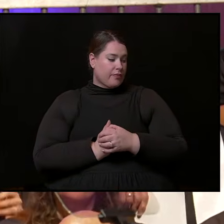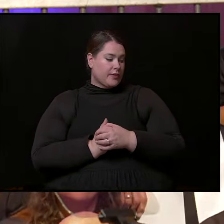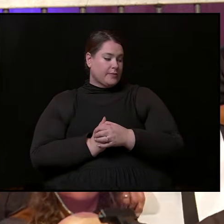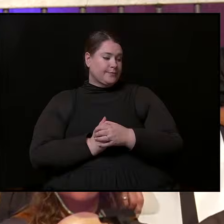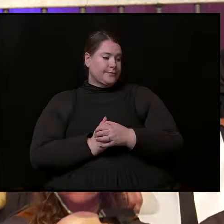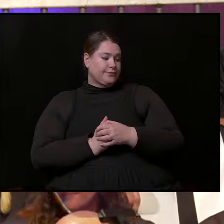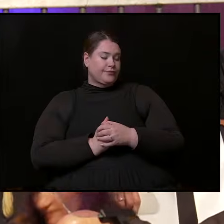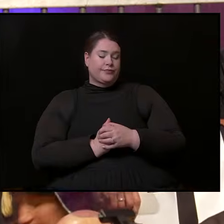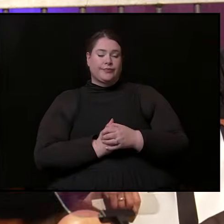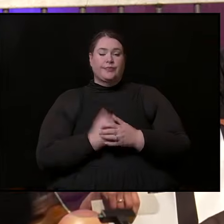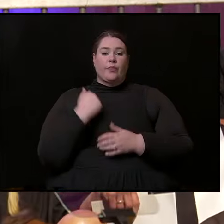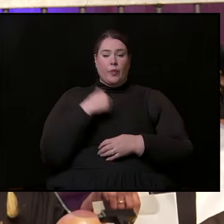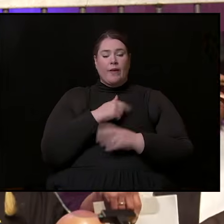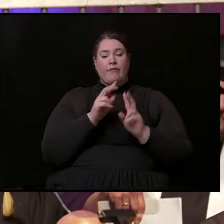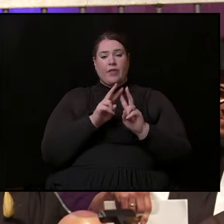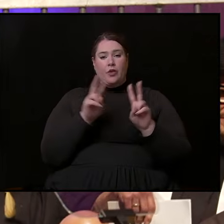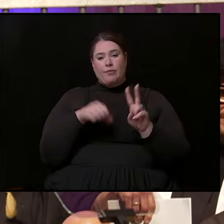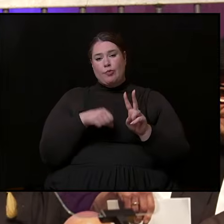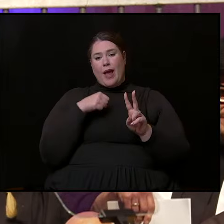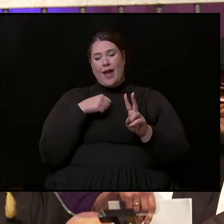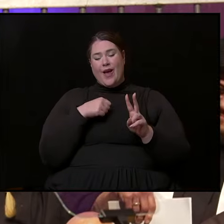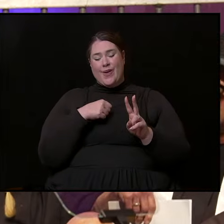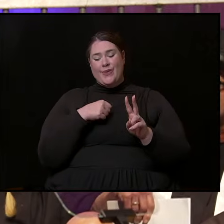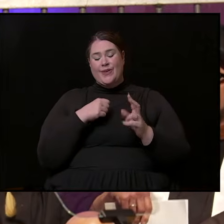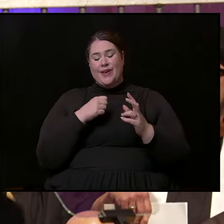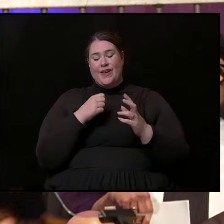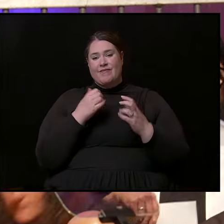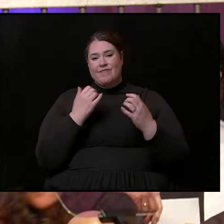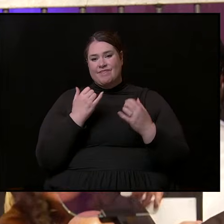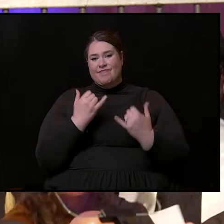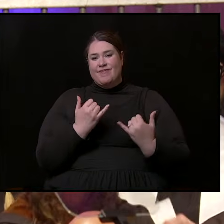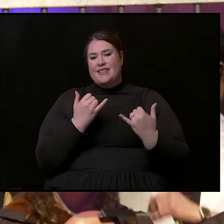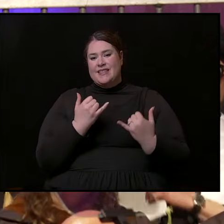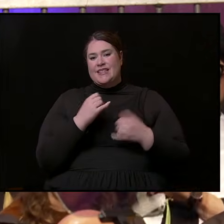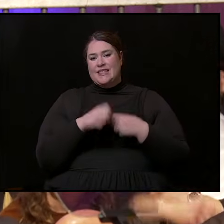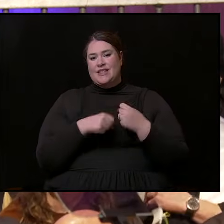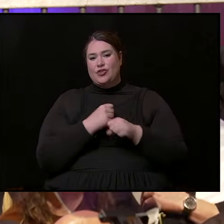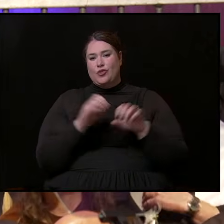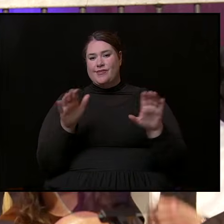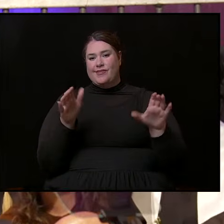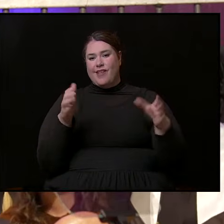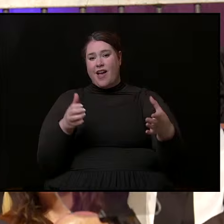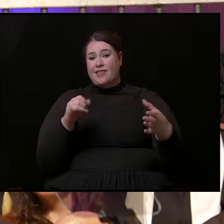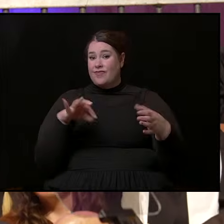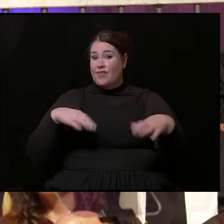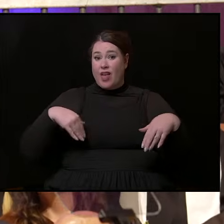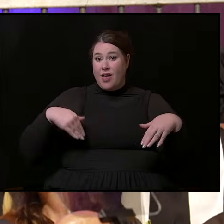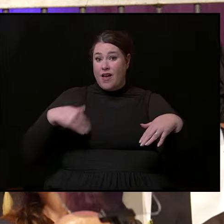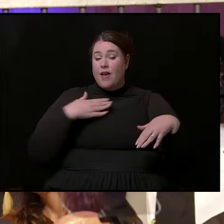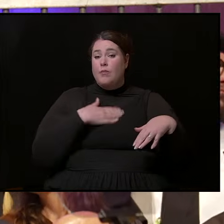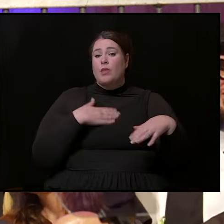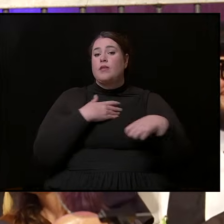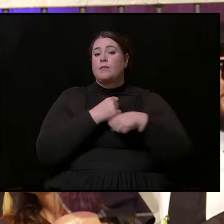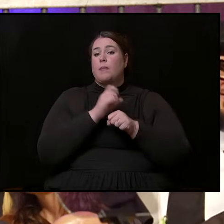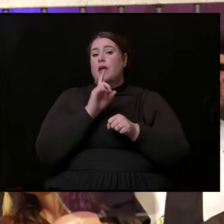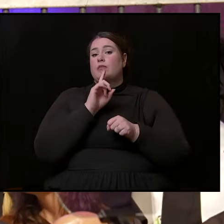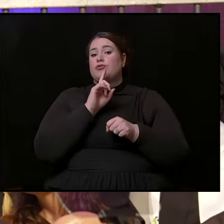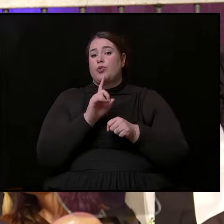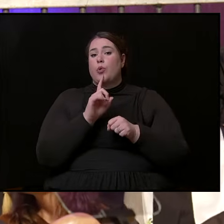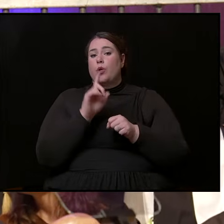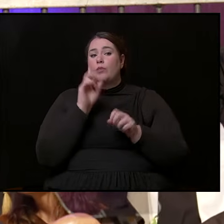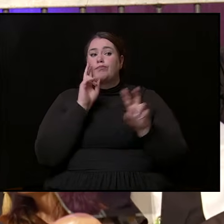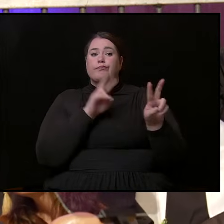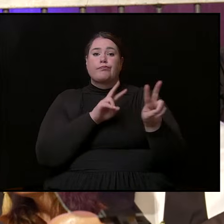are extremely proud of this year's graduates. If you haven't already done so, please make sure you see the work